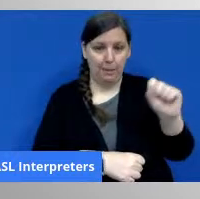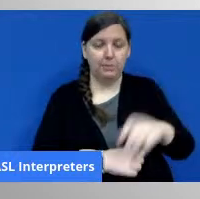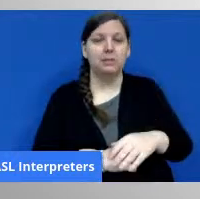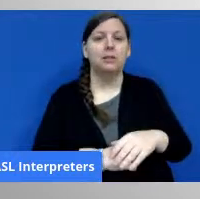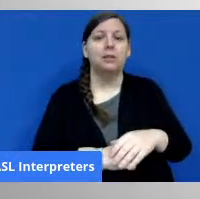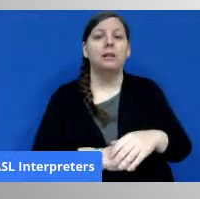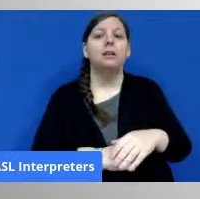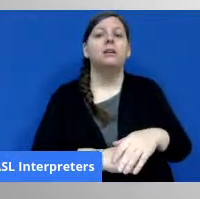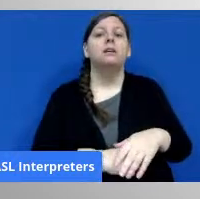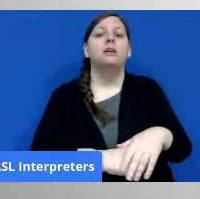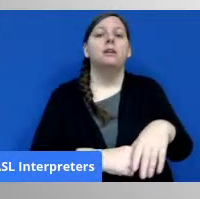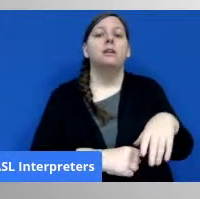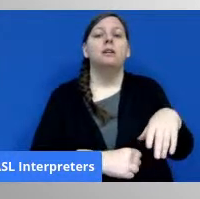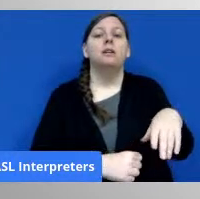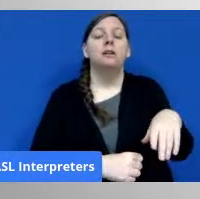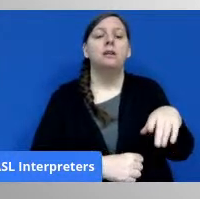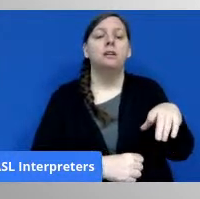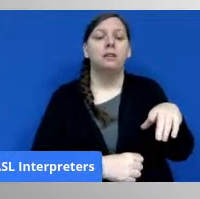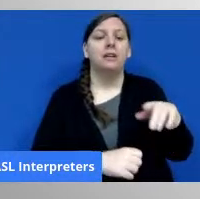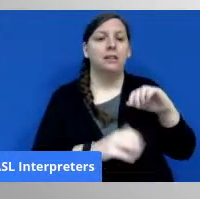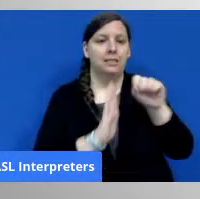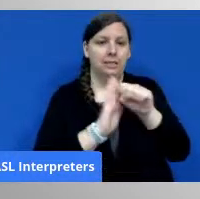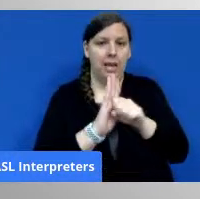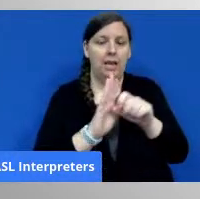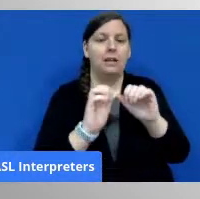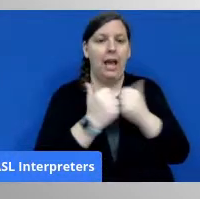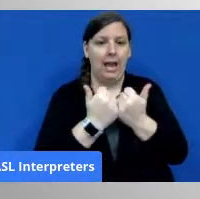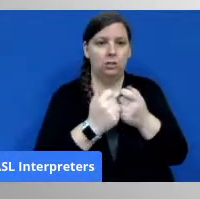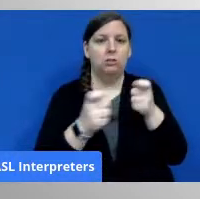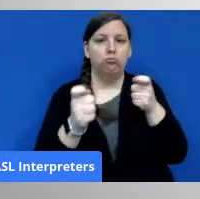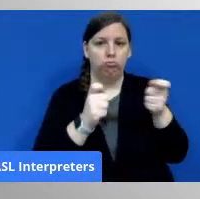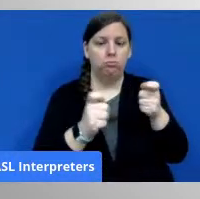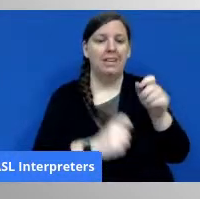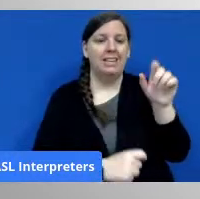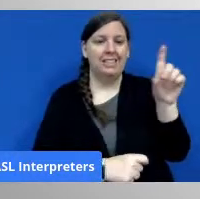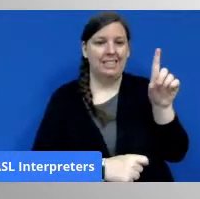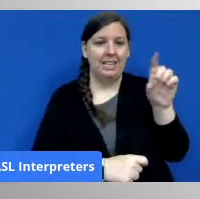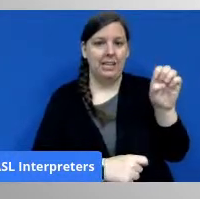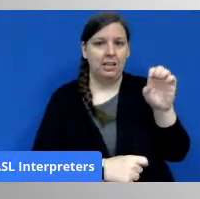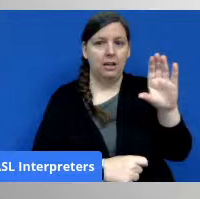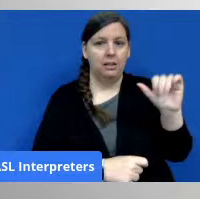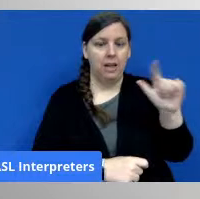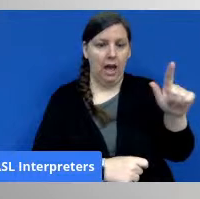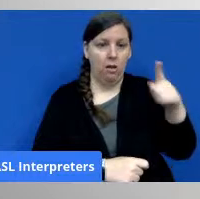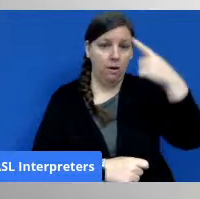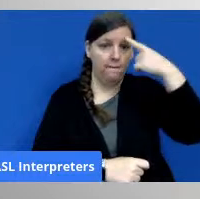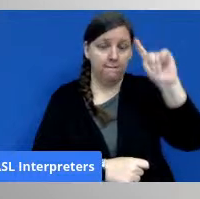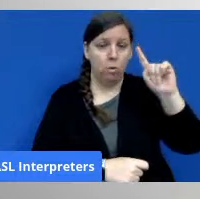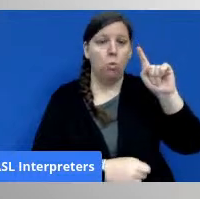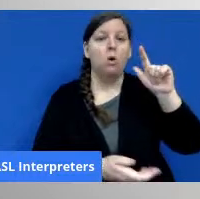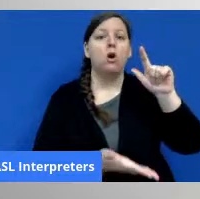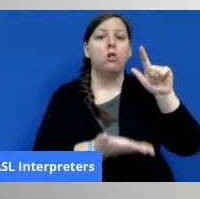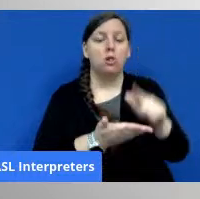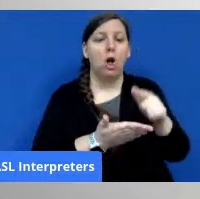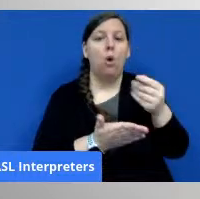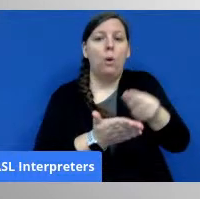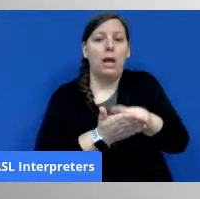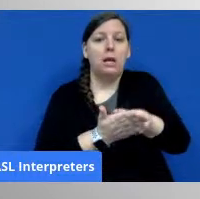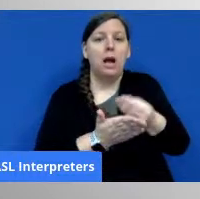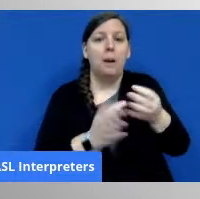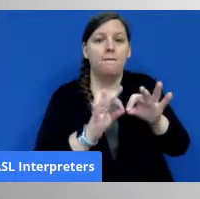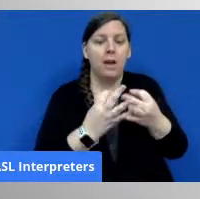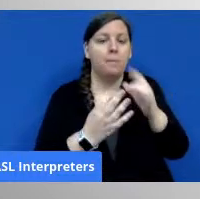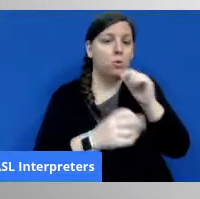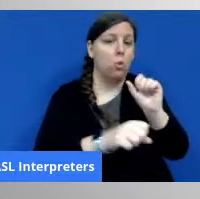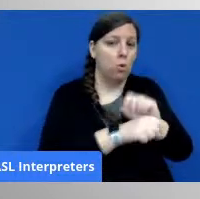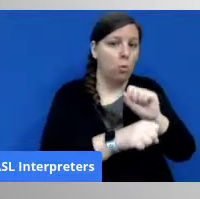by that same state agency, DCAL. And it's for low-income families who also are working or in school at least 24